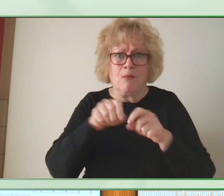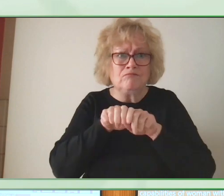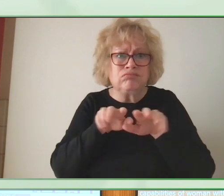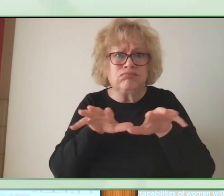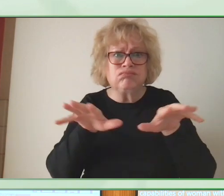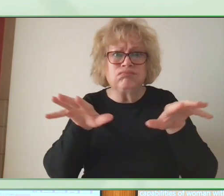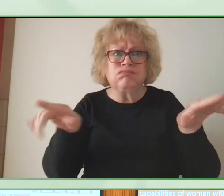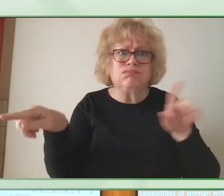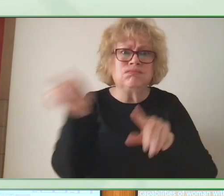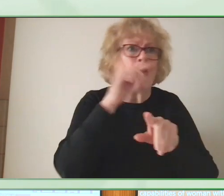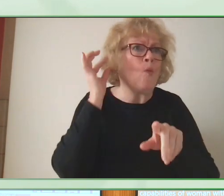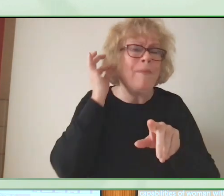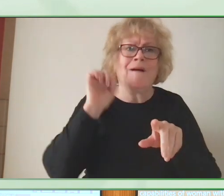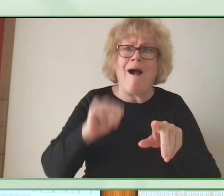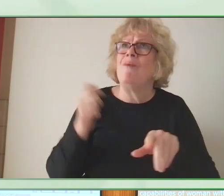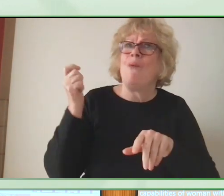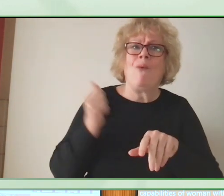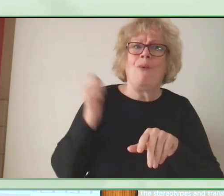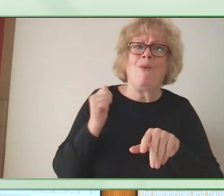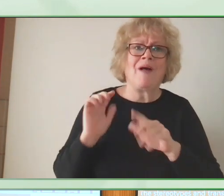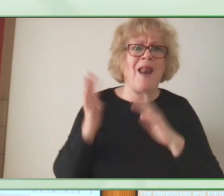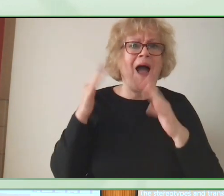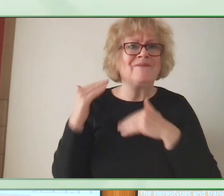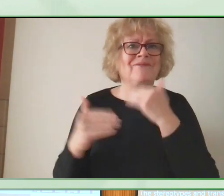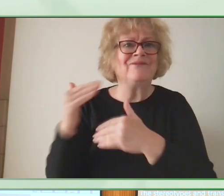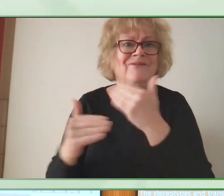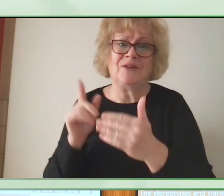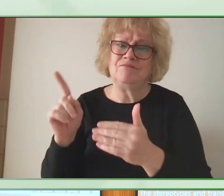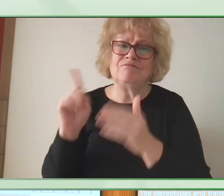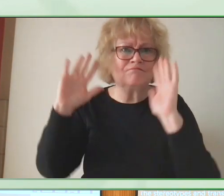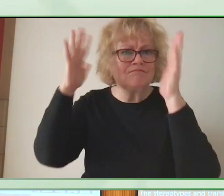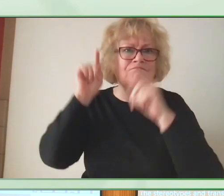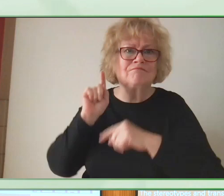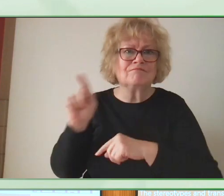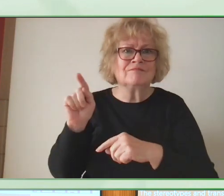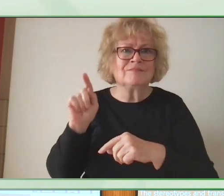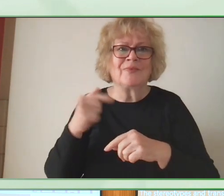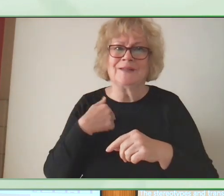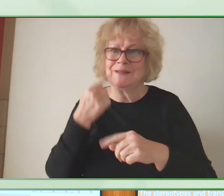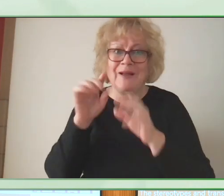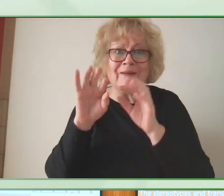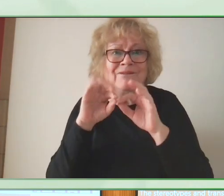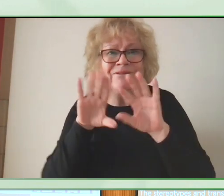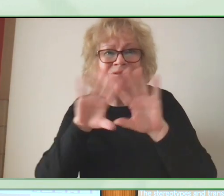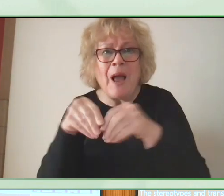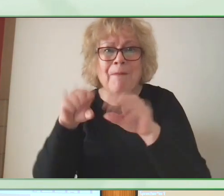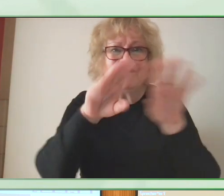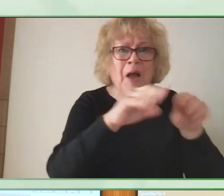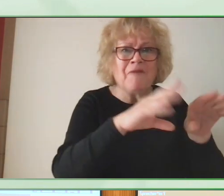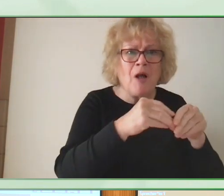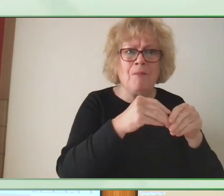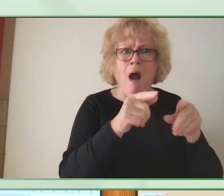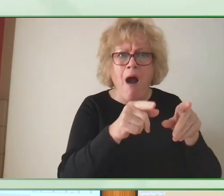mindsets. Families and communities experience the profound effect of inclusion